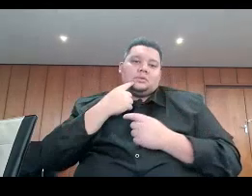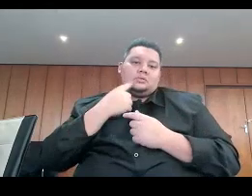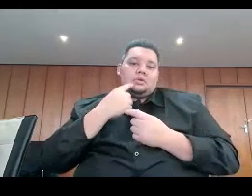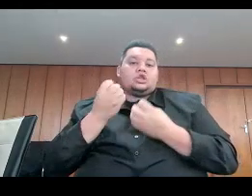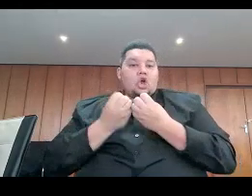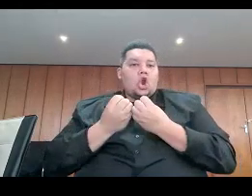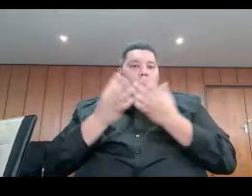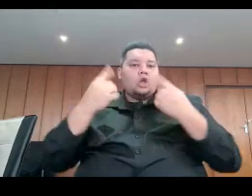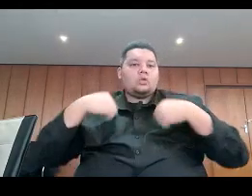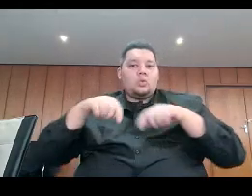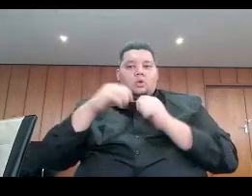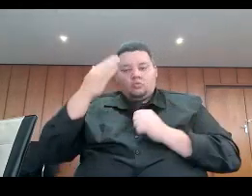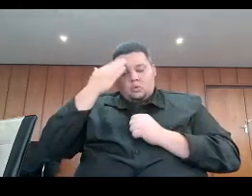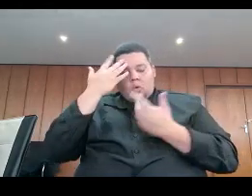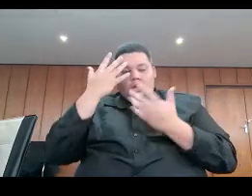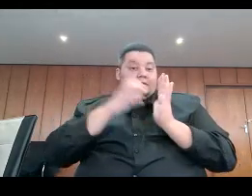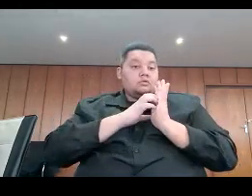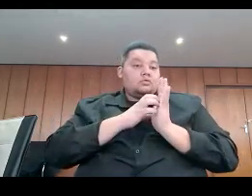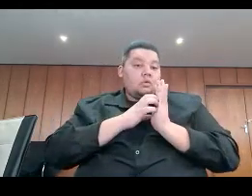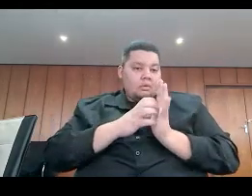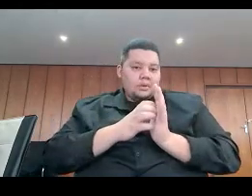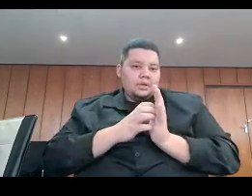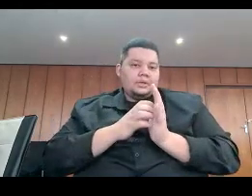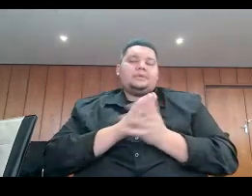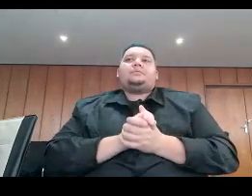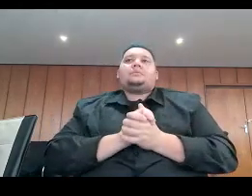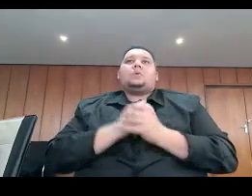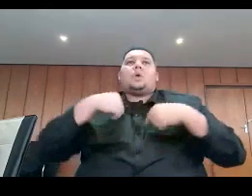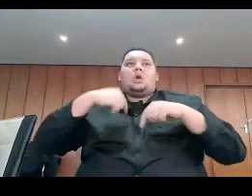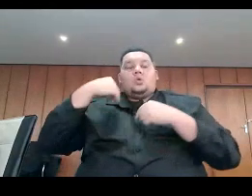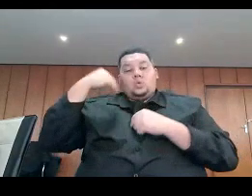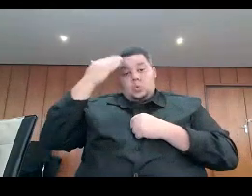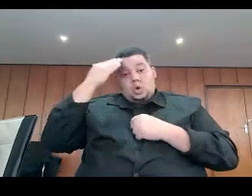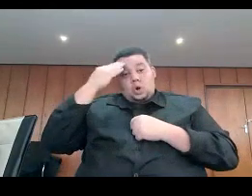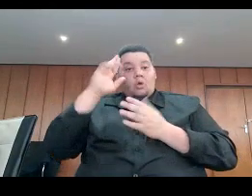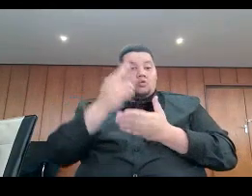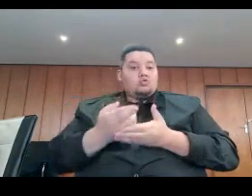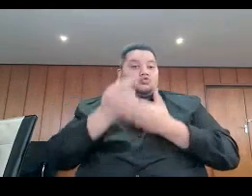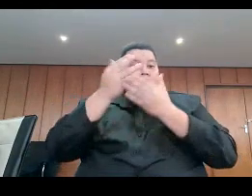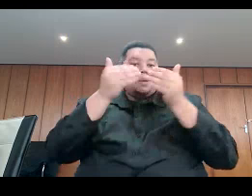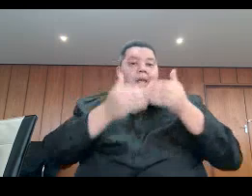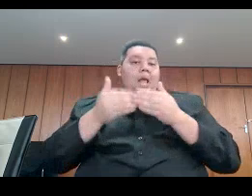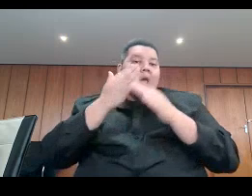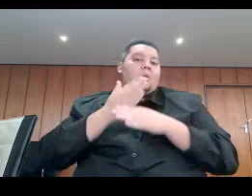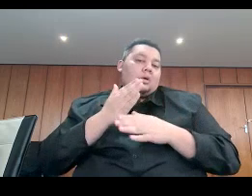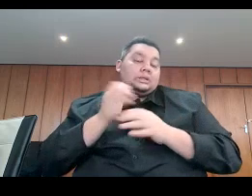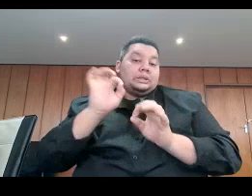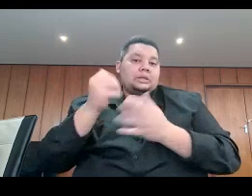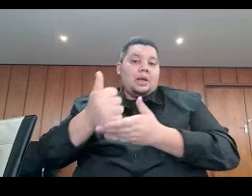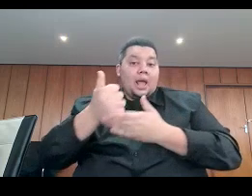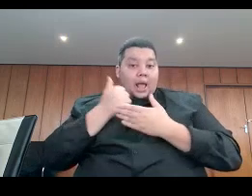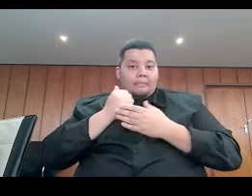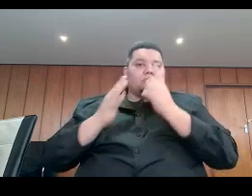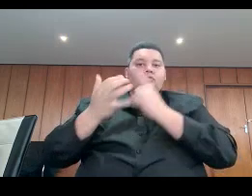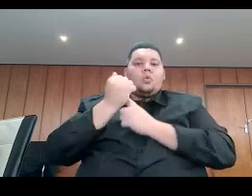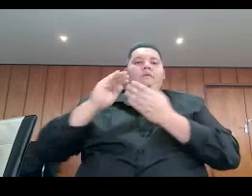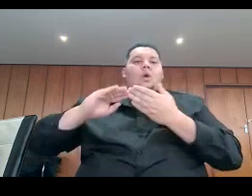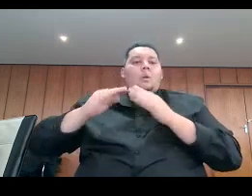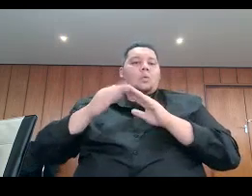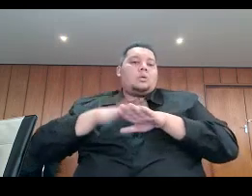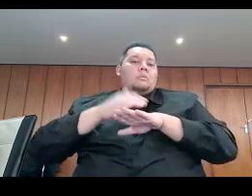that we know now. For example, we know that rehabilitation care workers help to achieve